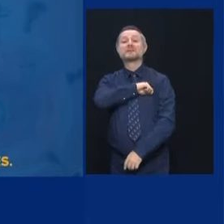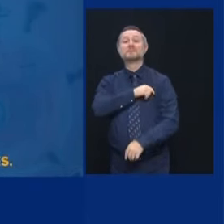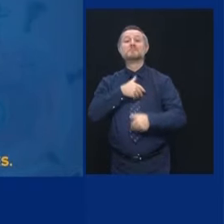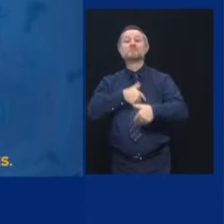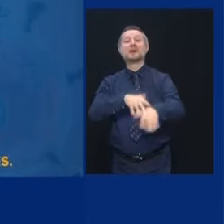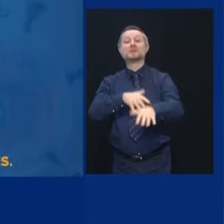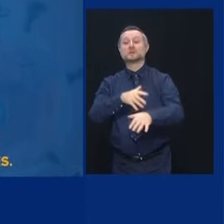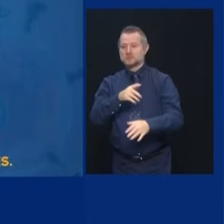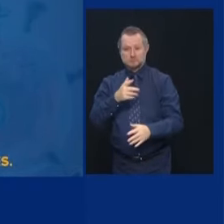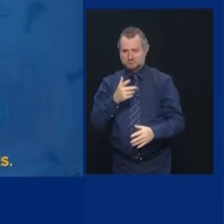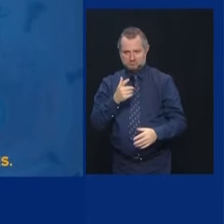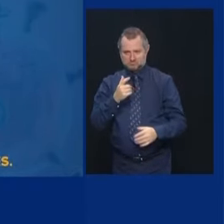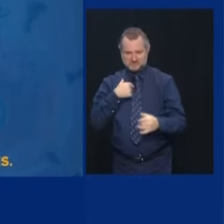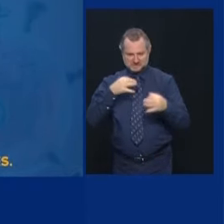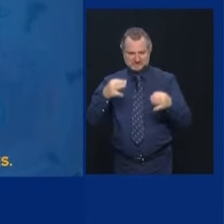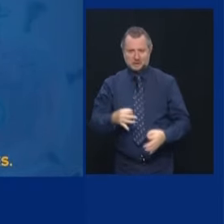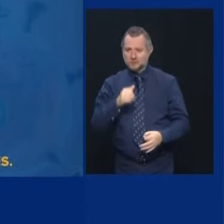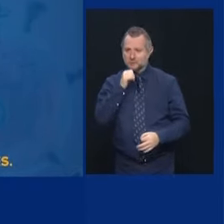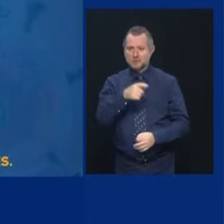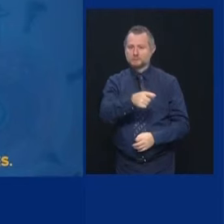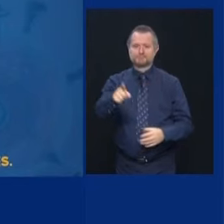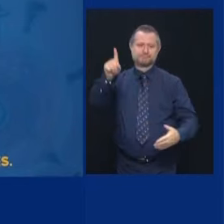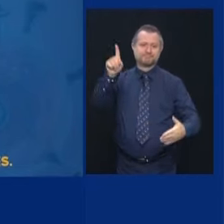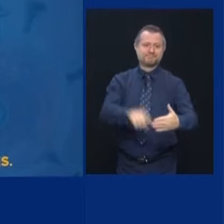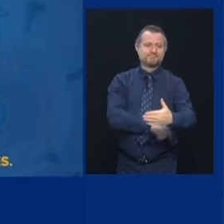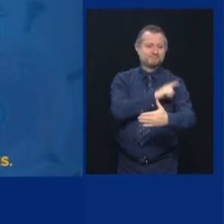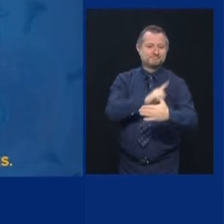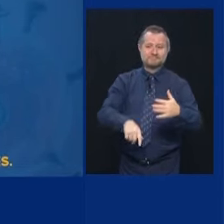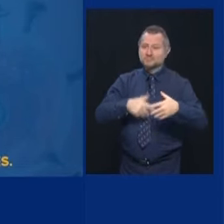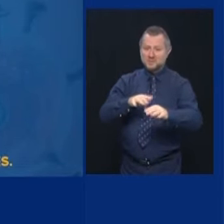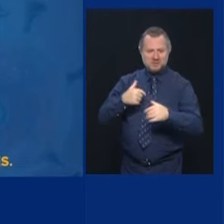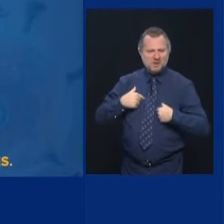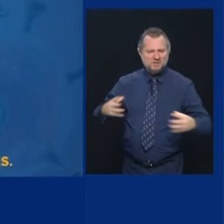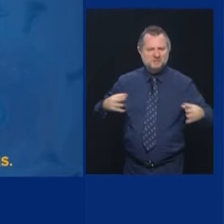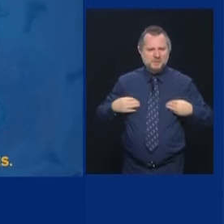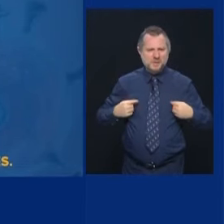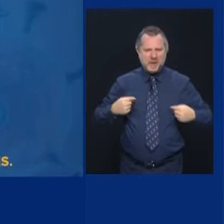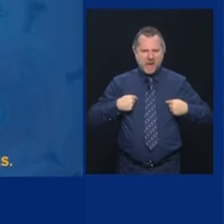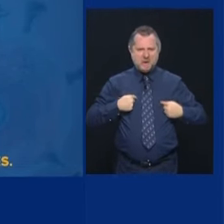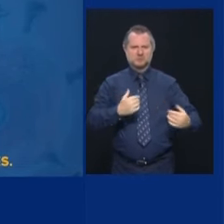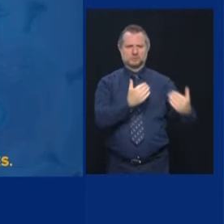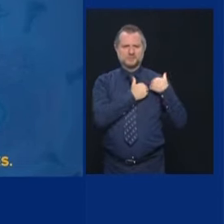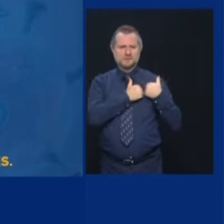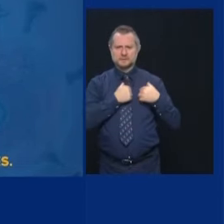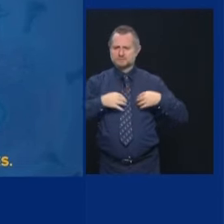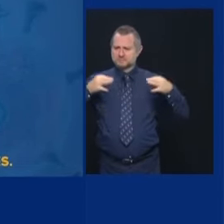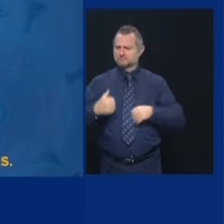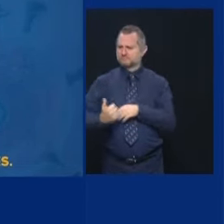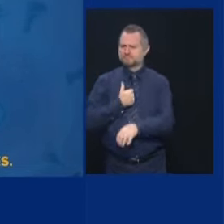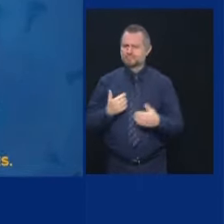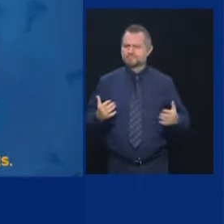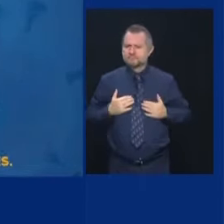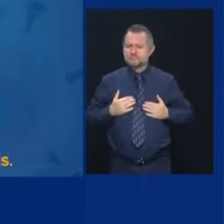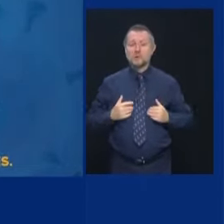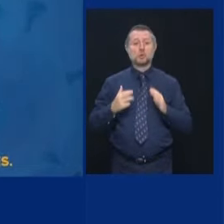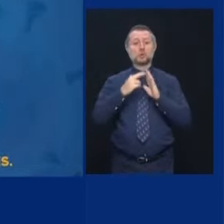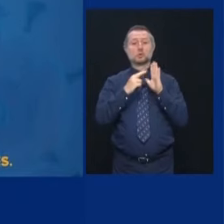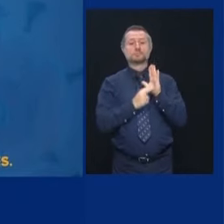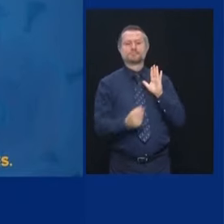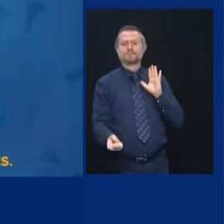it. But none of these rules are going to make a darn if you don't have the enforcement.